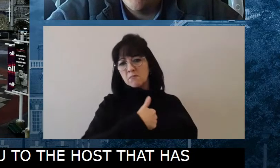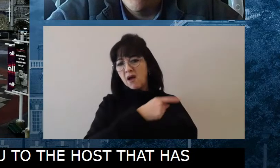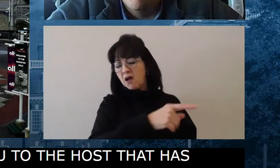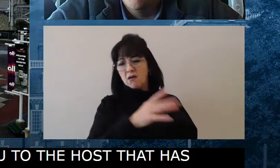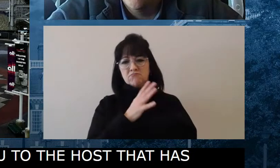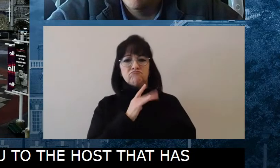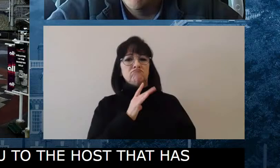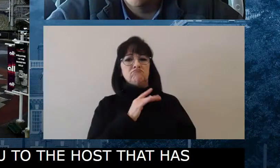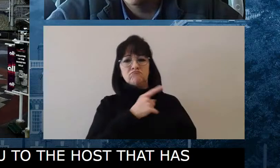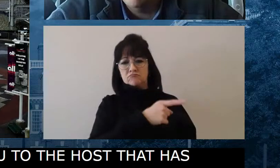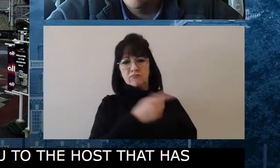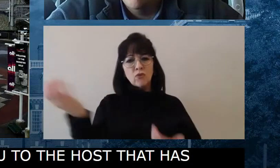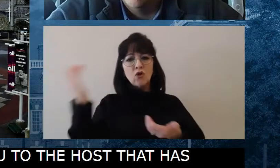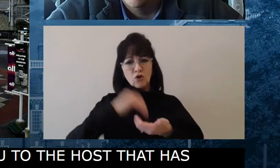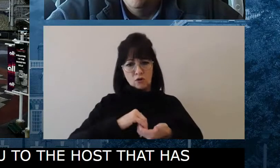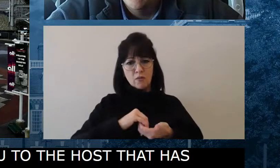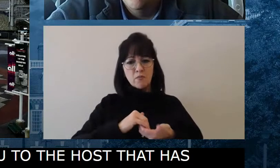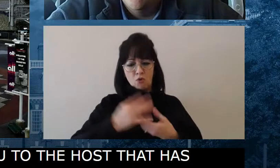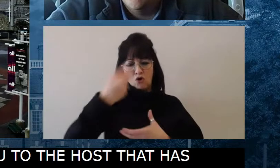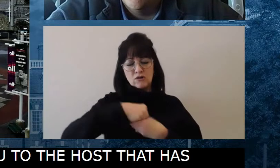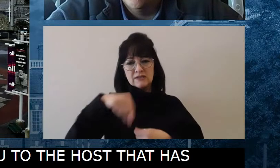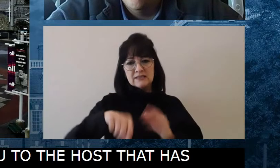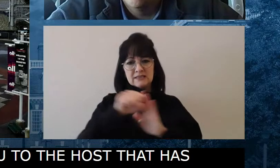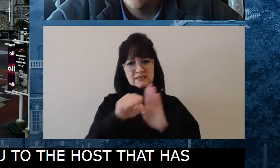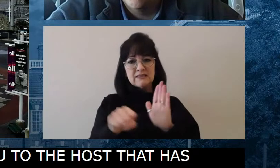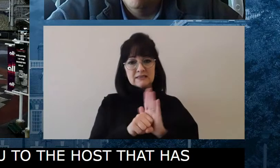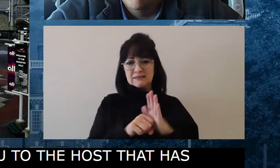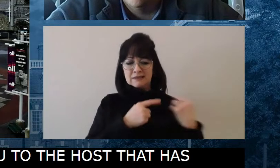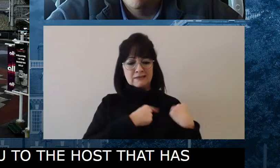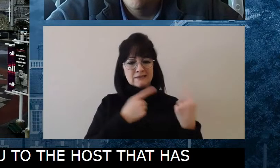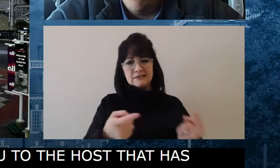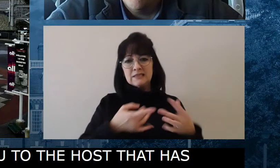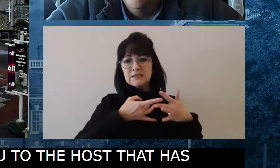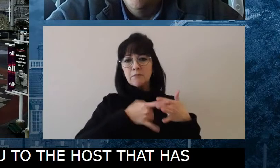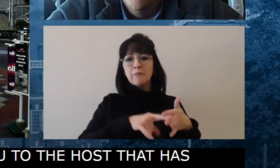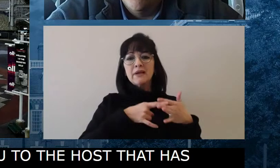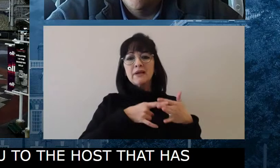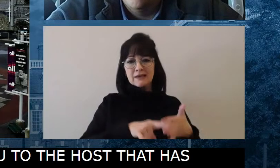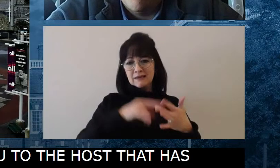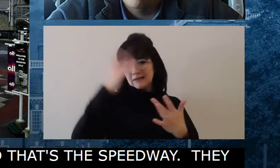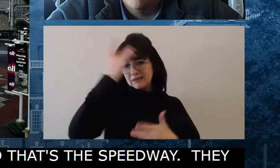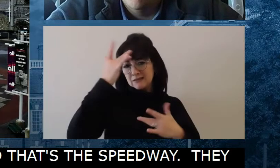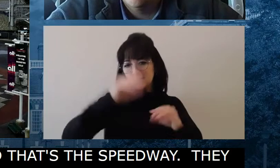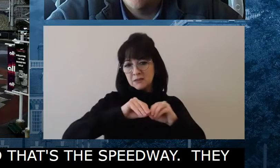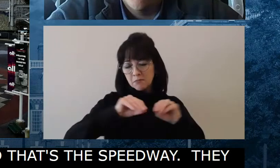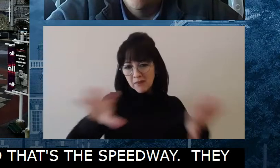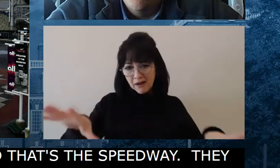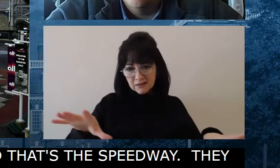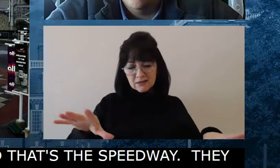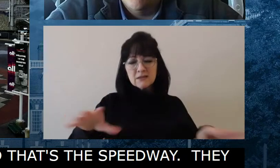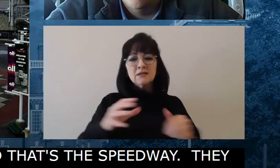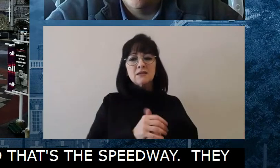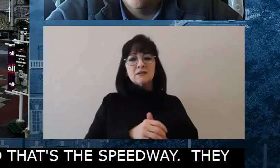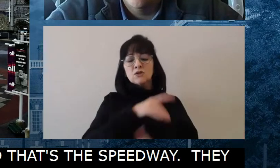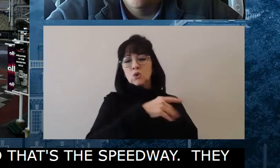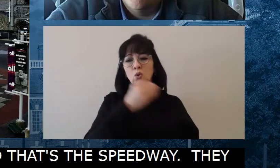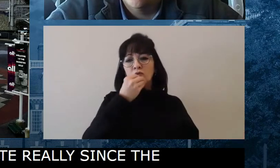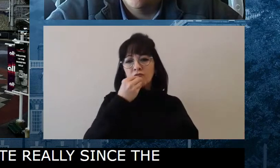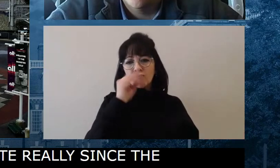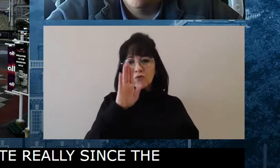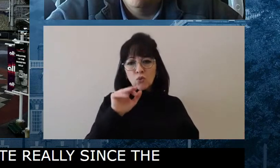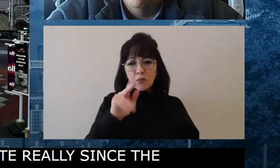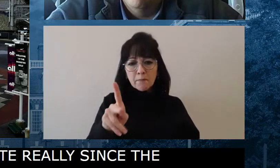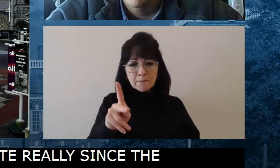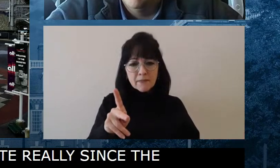with the state now really since the beginning of this pandemic with hosting monthly food bank drive-through events here, as well as